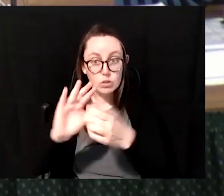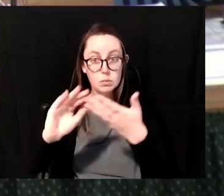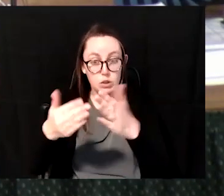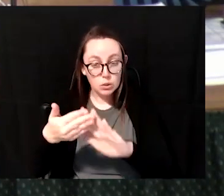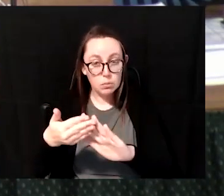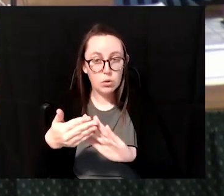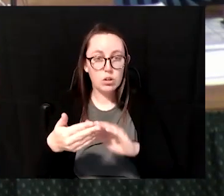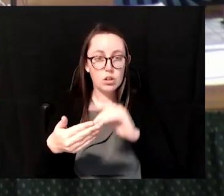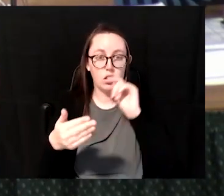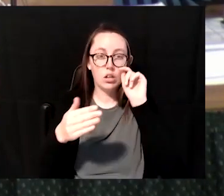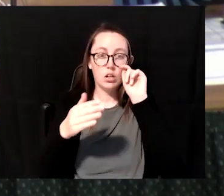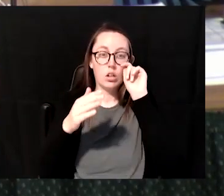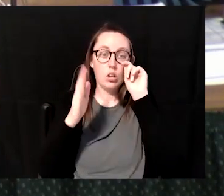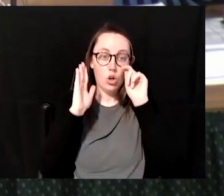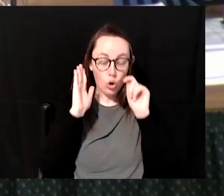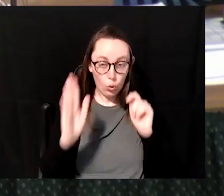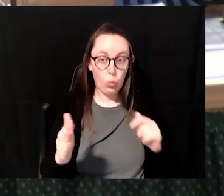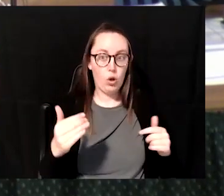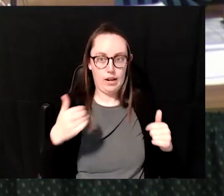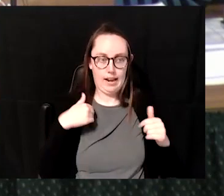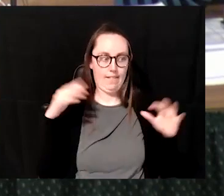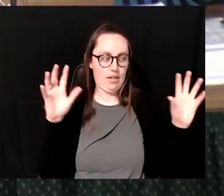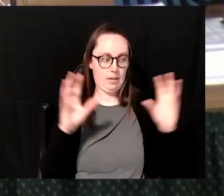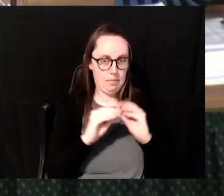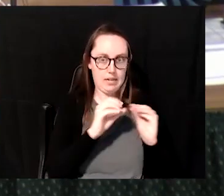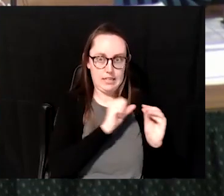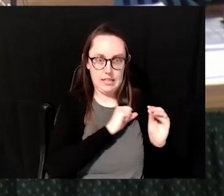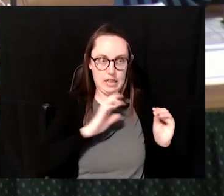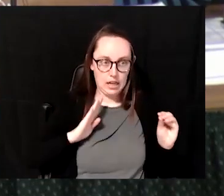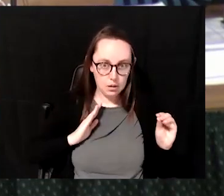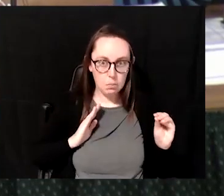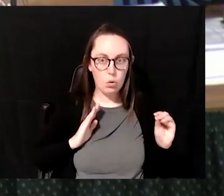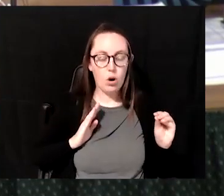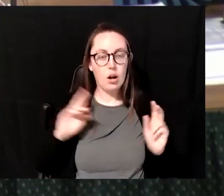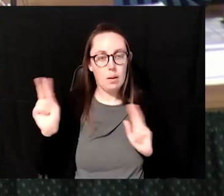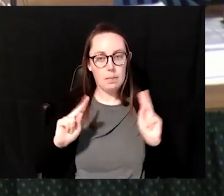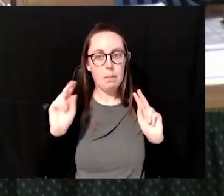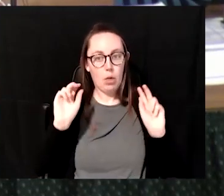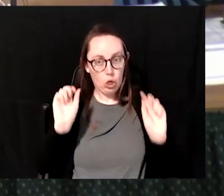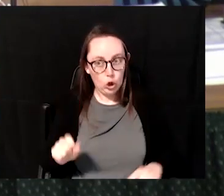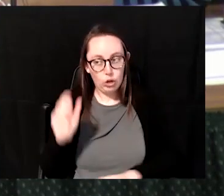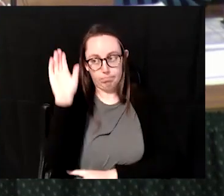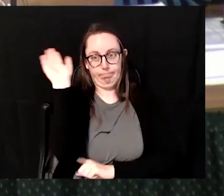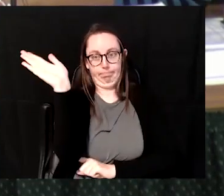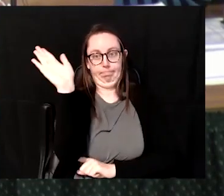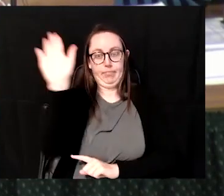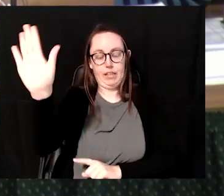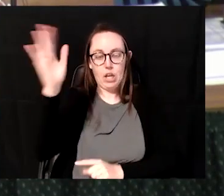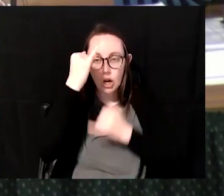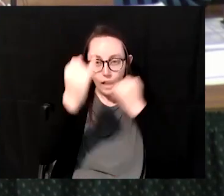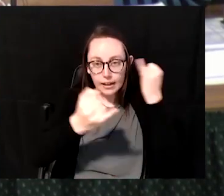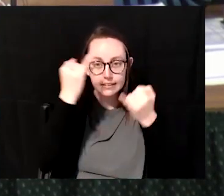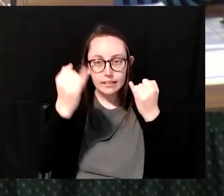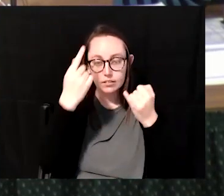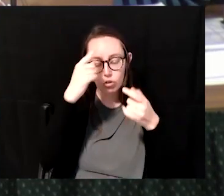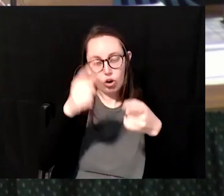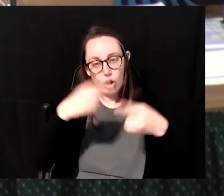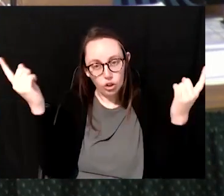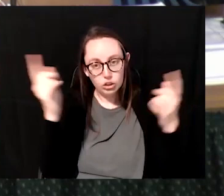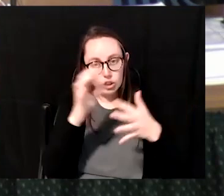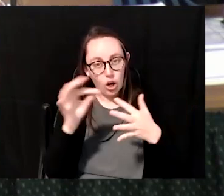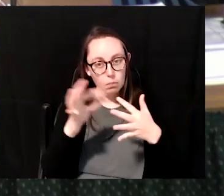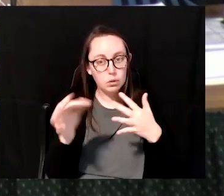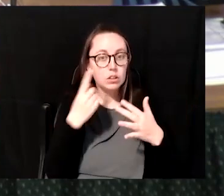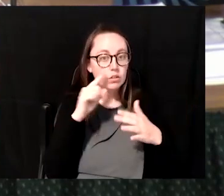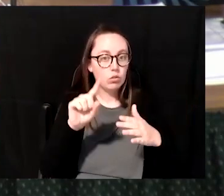where people could present their proposals for Community safety Alternatives and what I'm